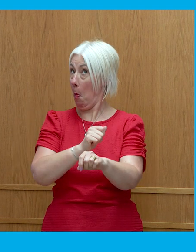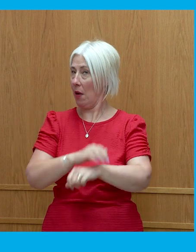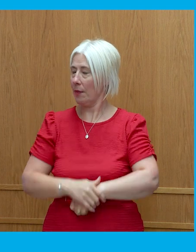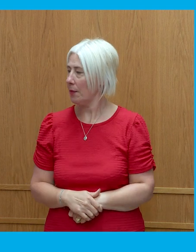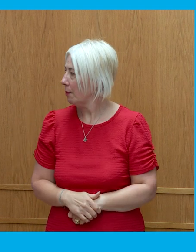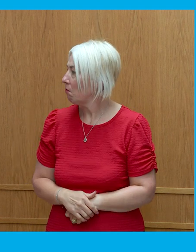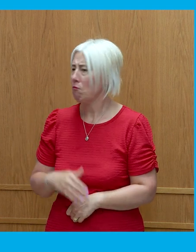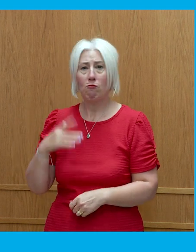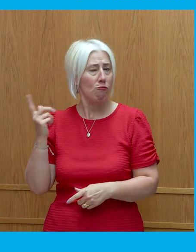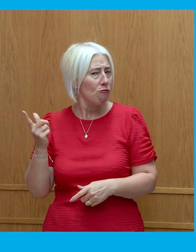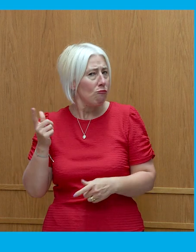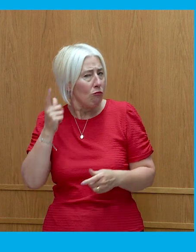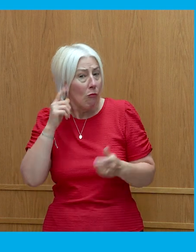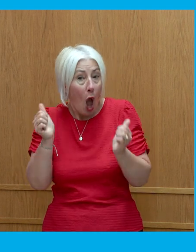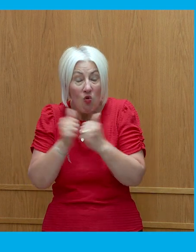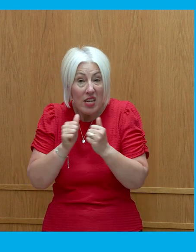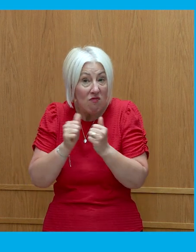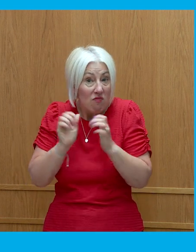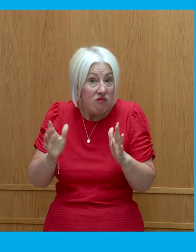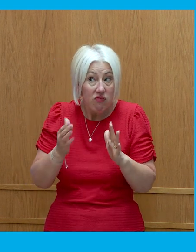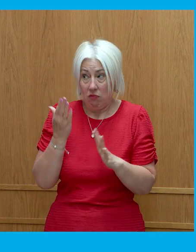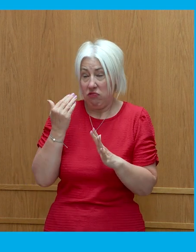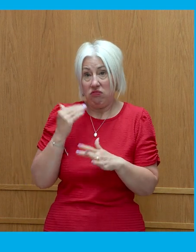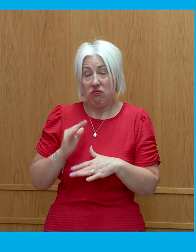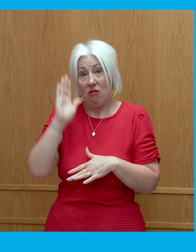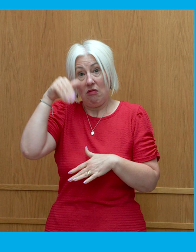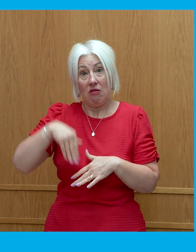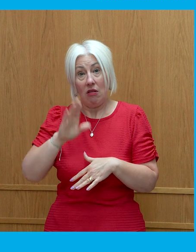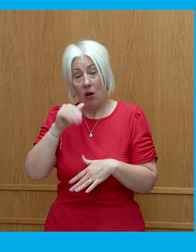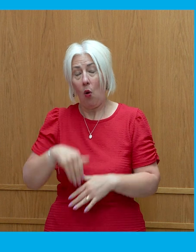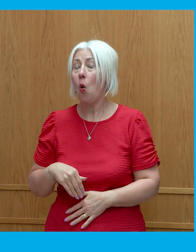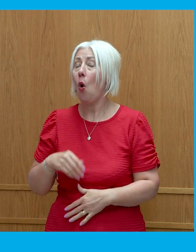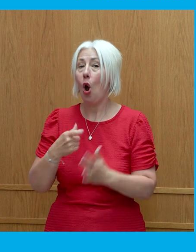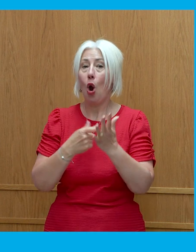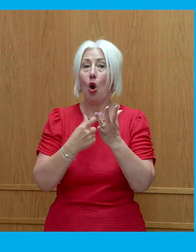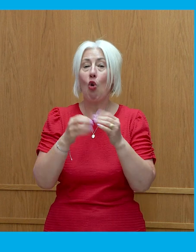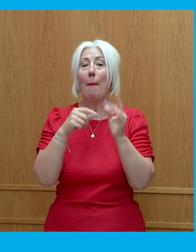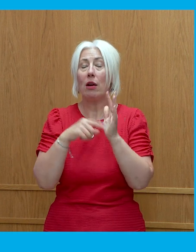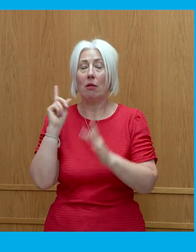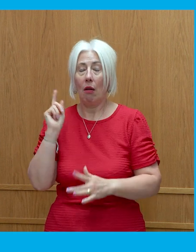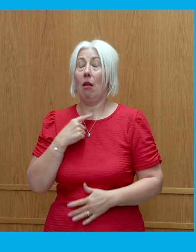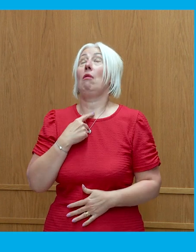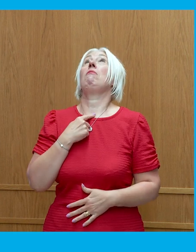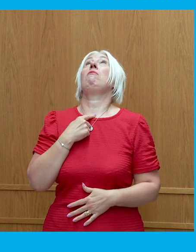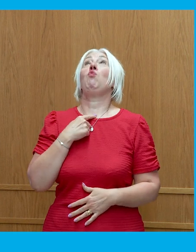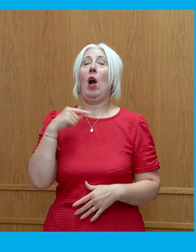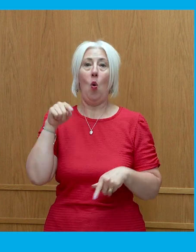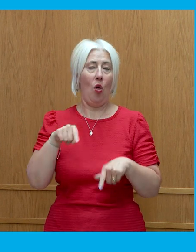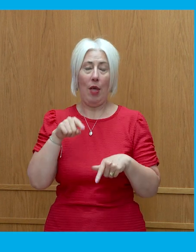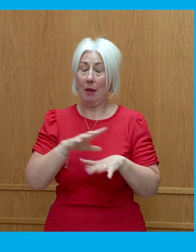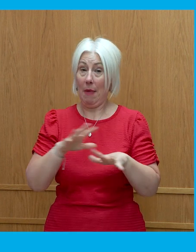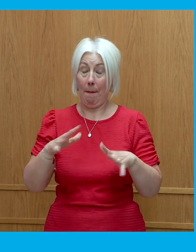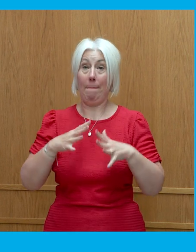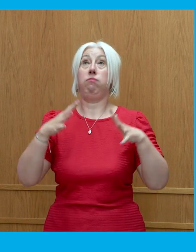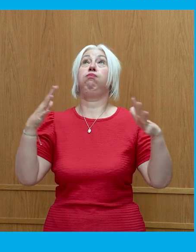have been your highs or lows over the last few months, It weeks? has been possibly the most sort of